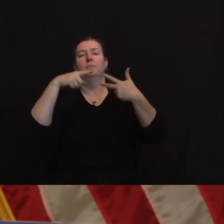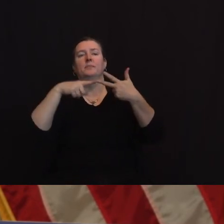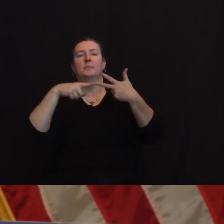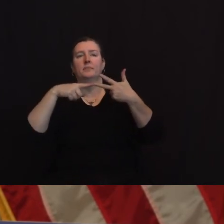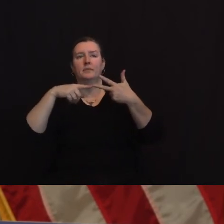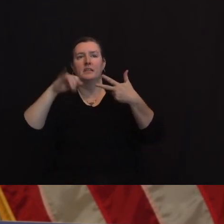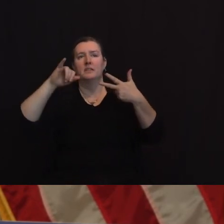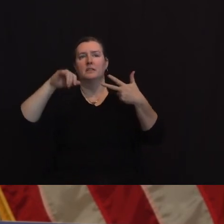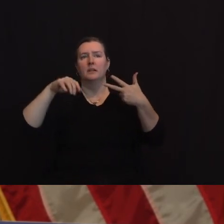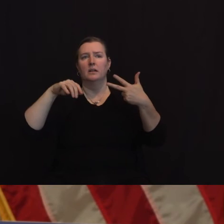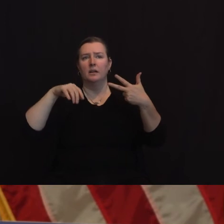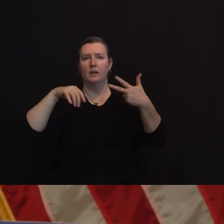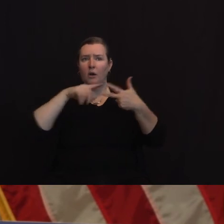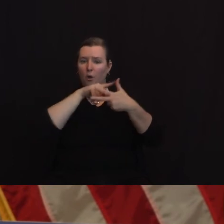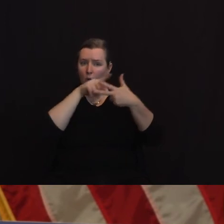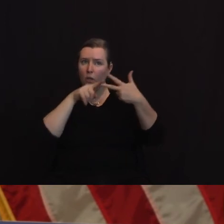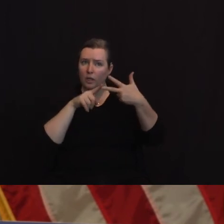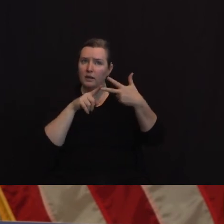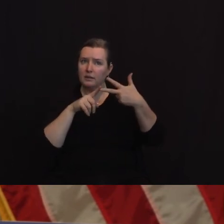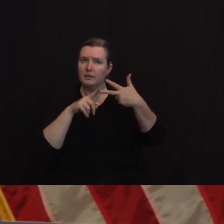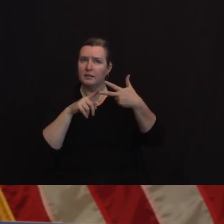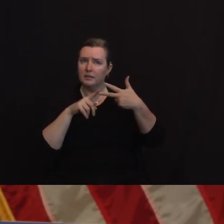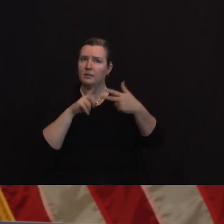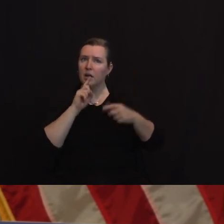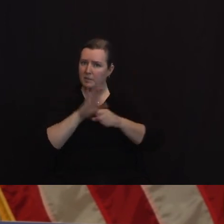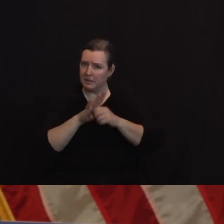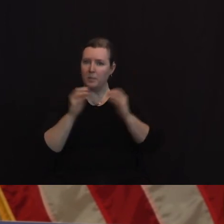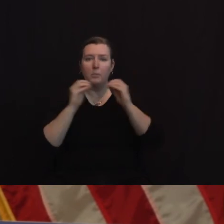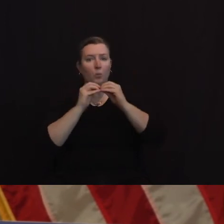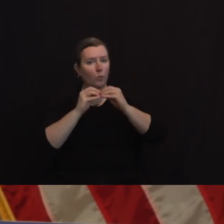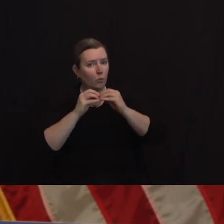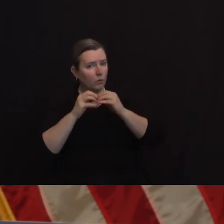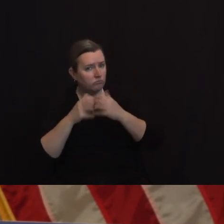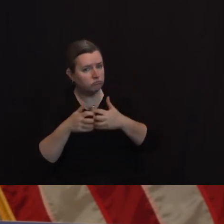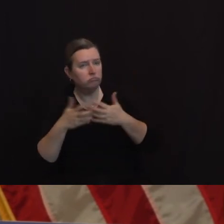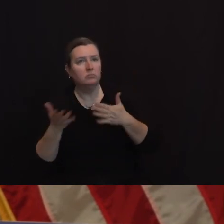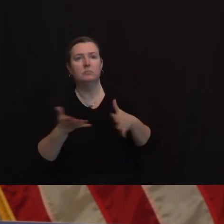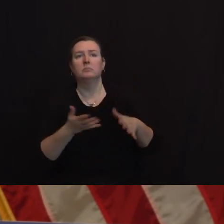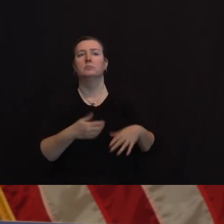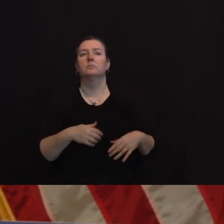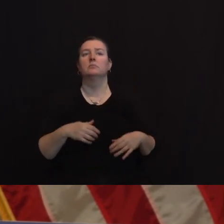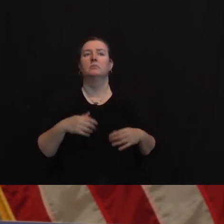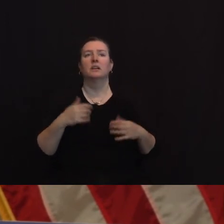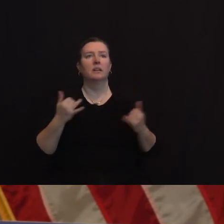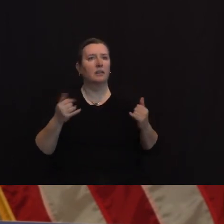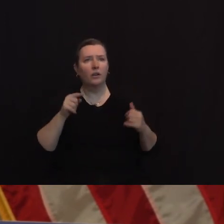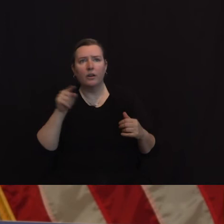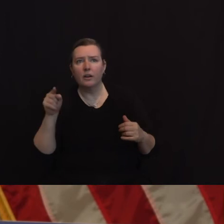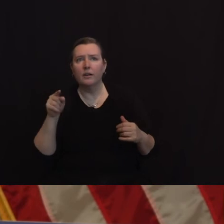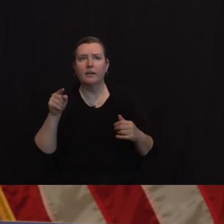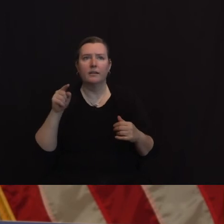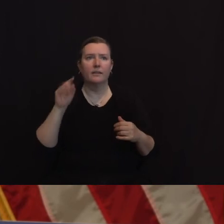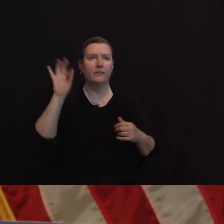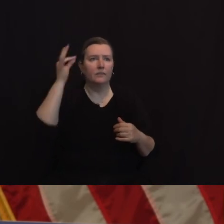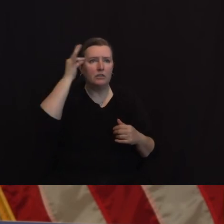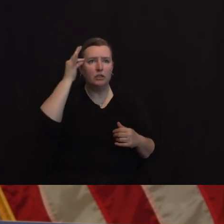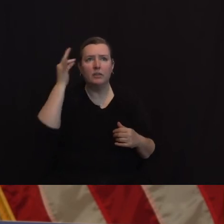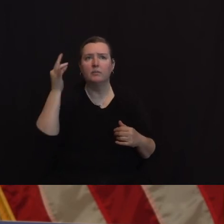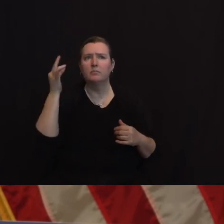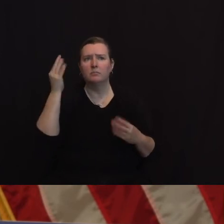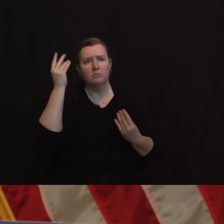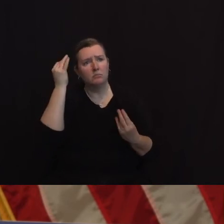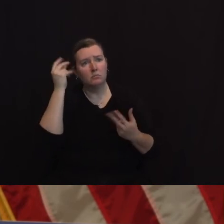they've committed to more manufacturing. And secondly, now there's a buzz out there that the feds may be considering Pfizer as a